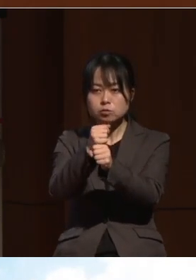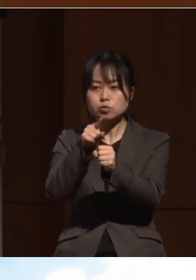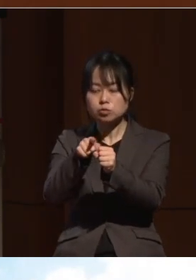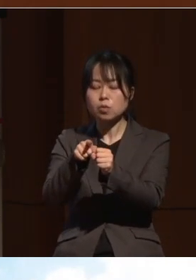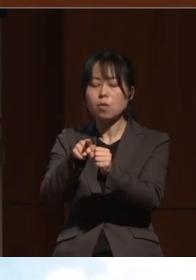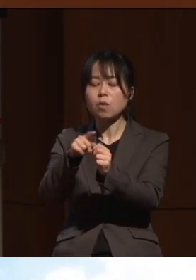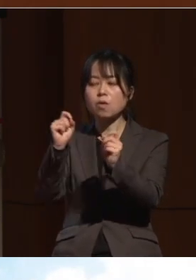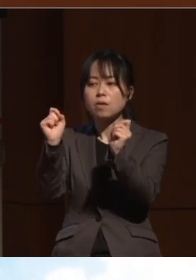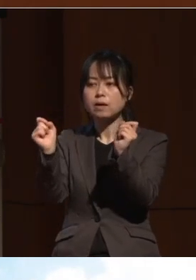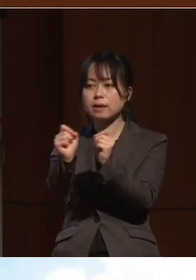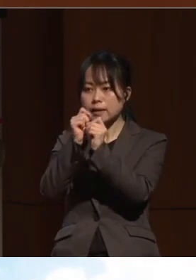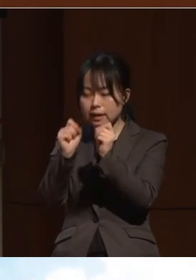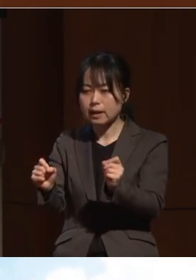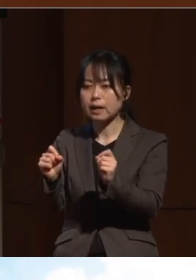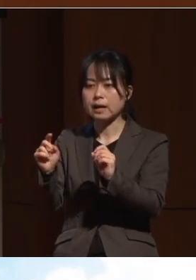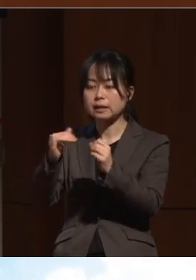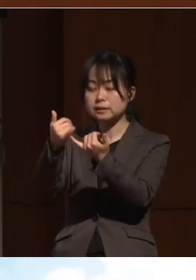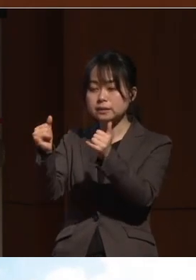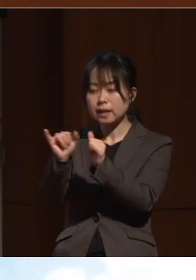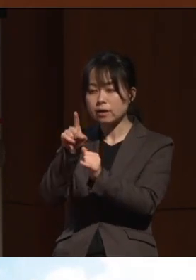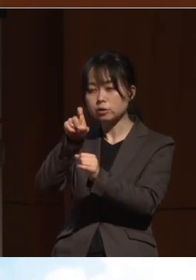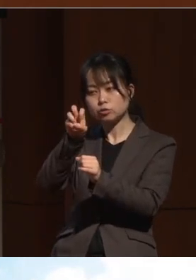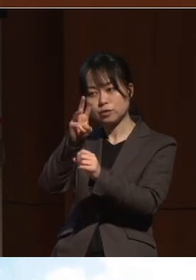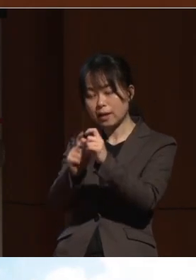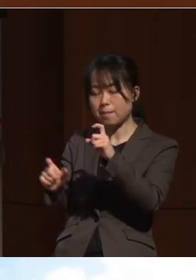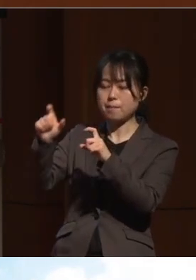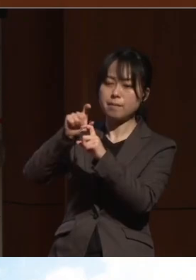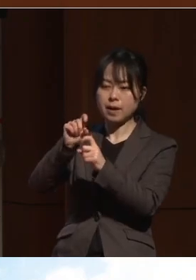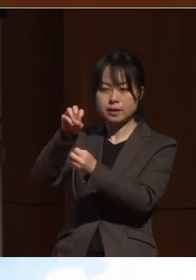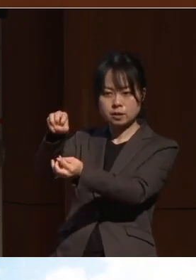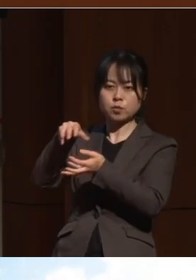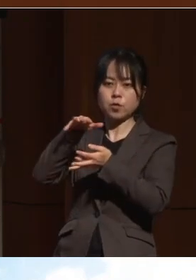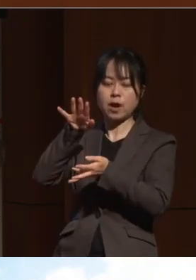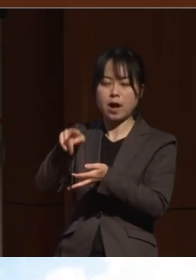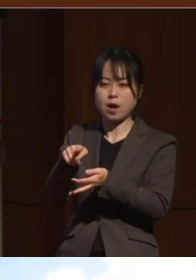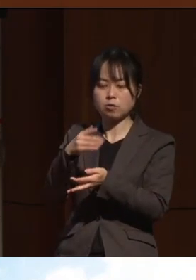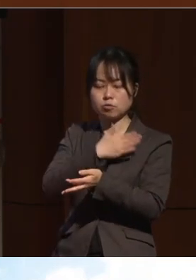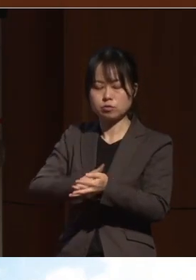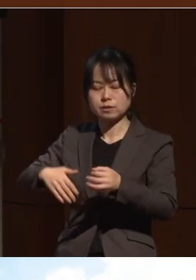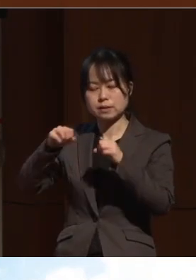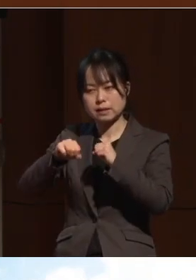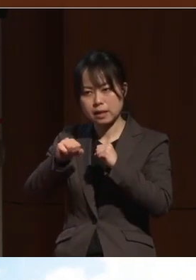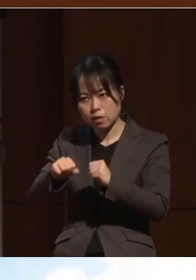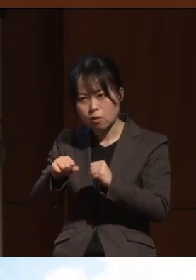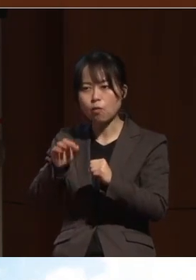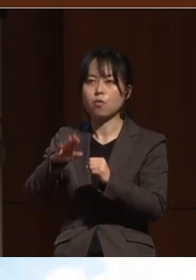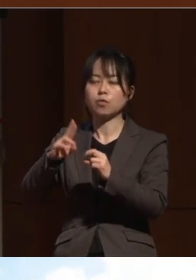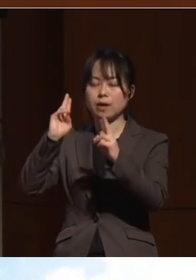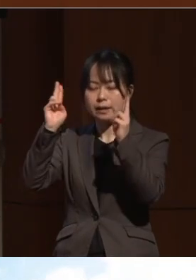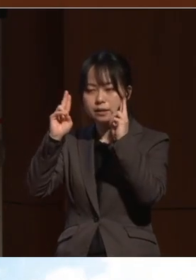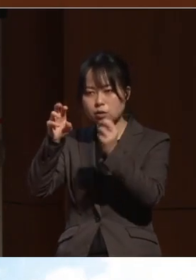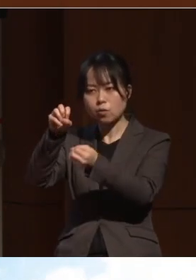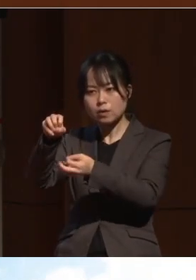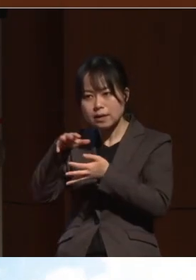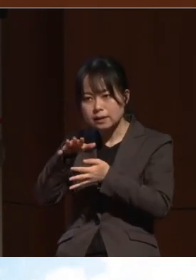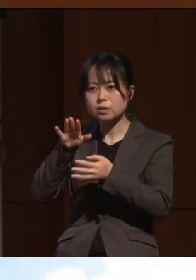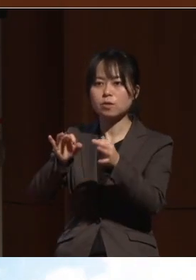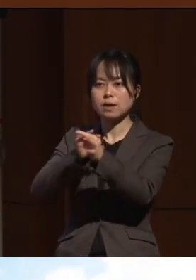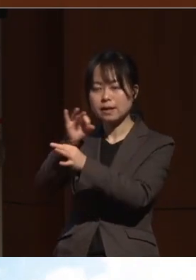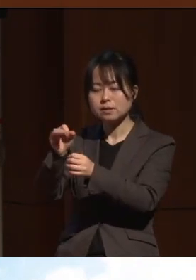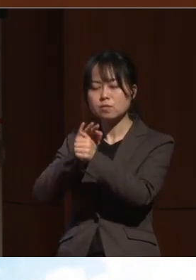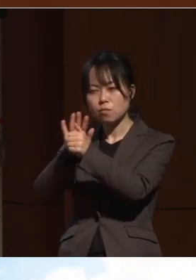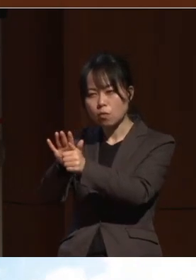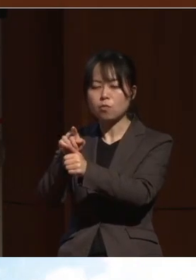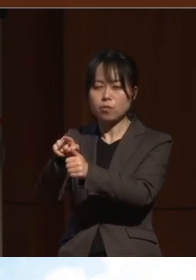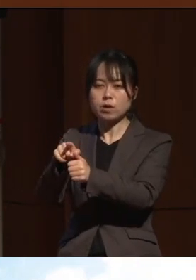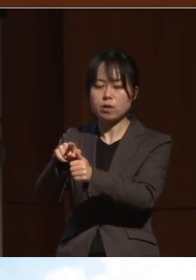back from direct health benefits, from profits for UK firms, and returns to the wider economy. And as I'll go on to talk about,